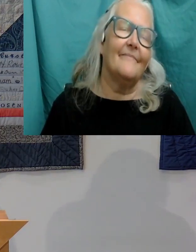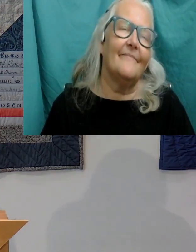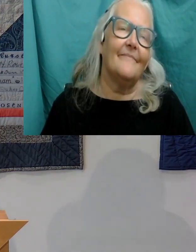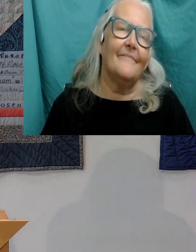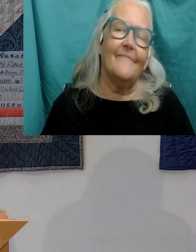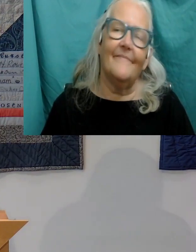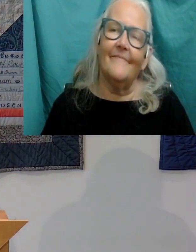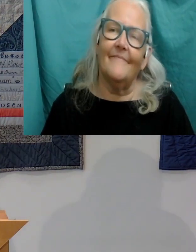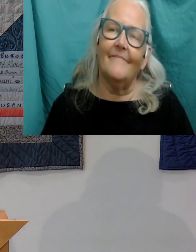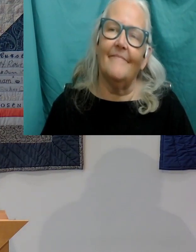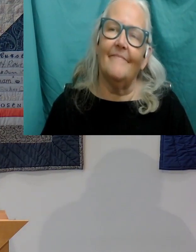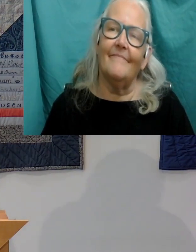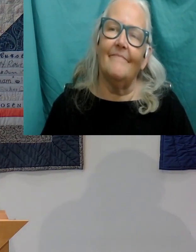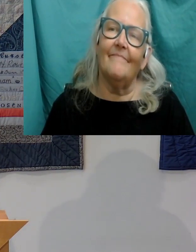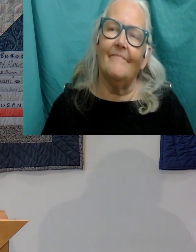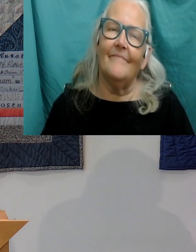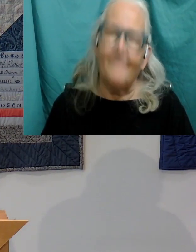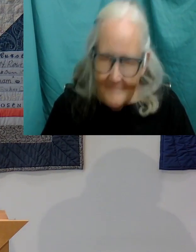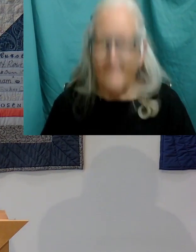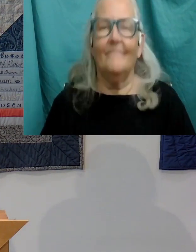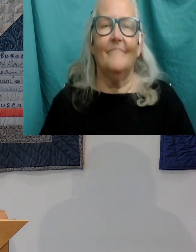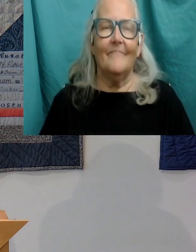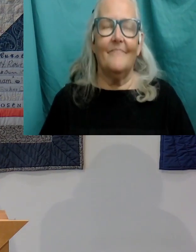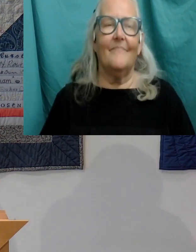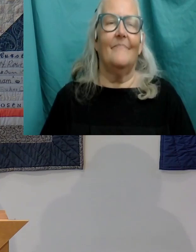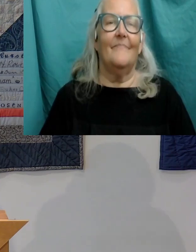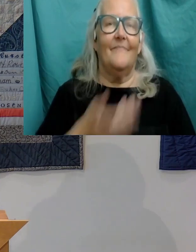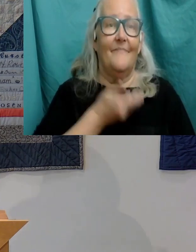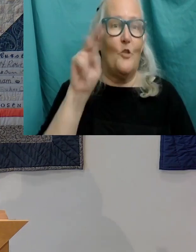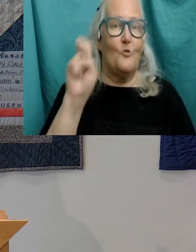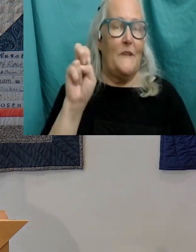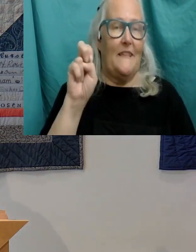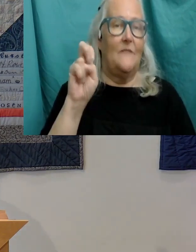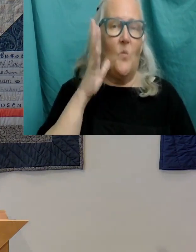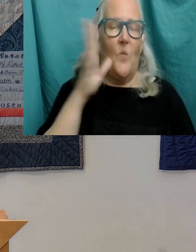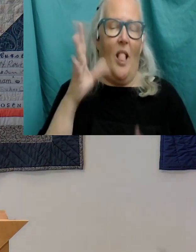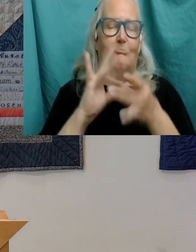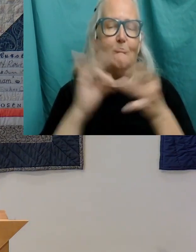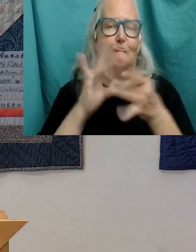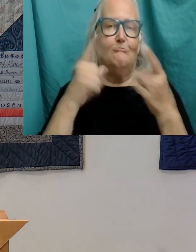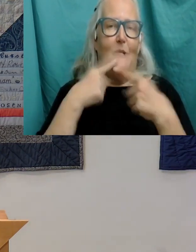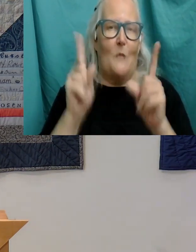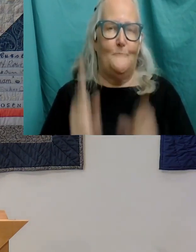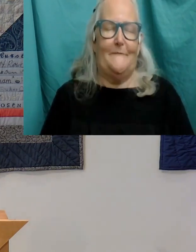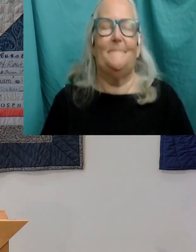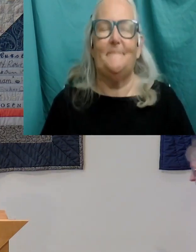All right, I'd like to invite Catherine forward to give our announcements.